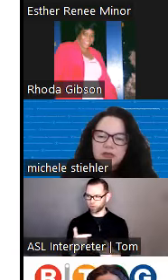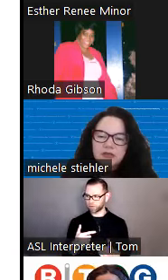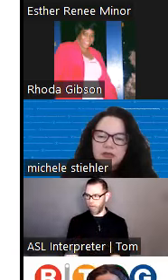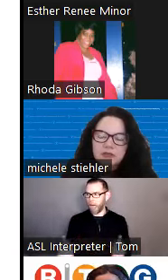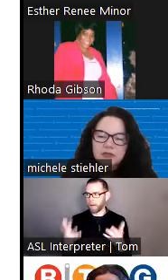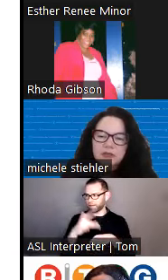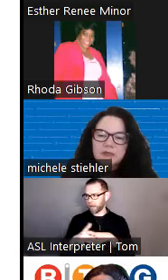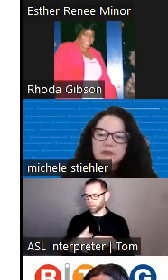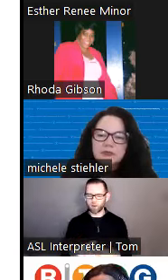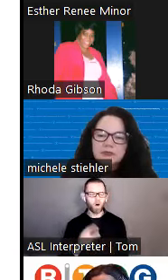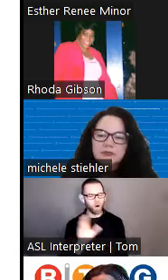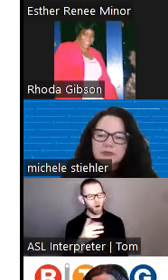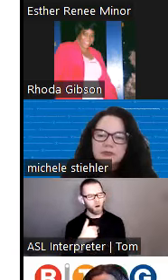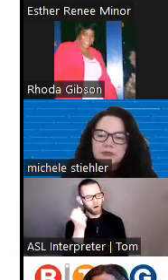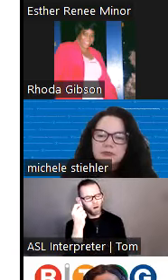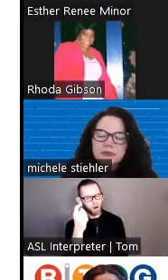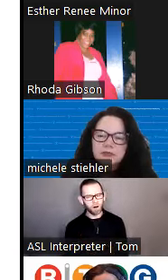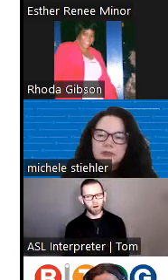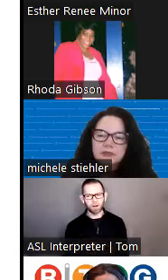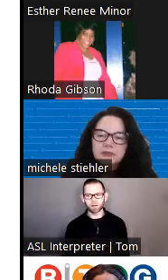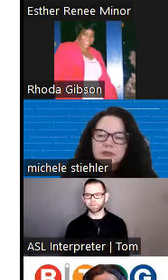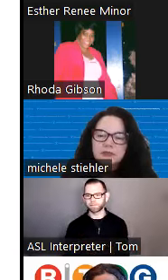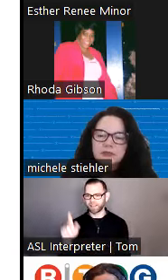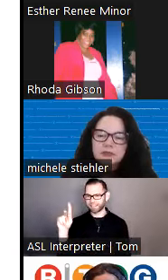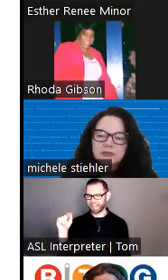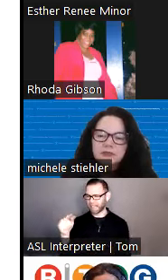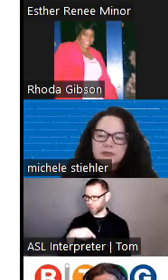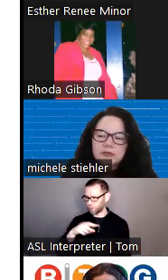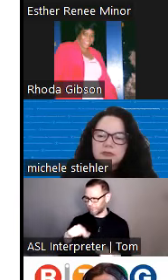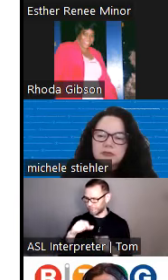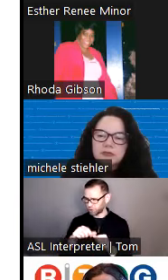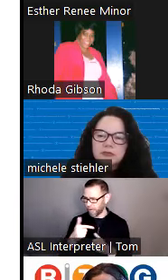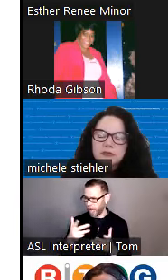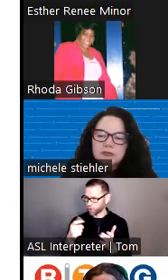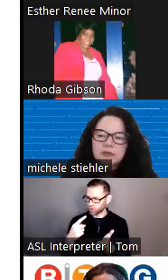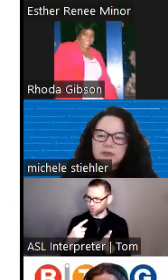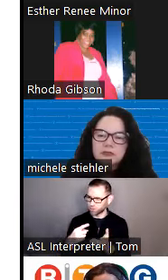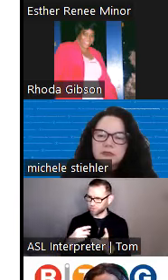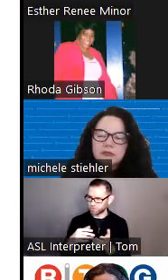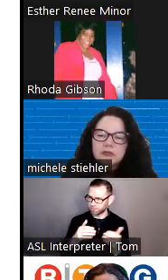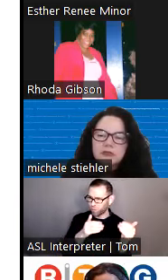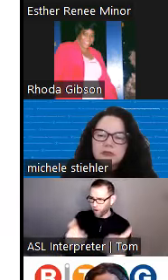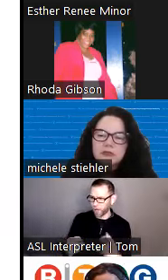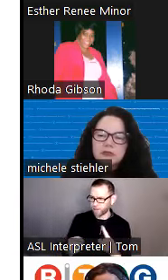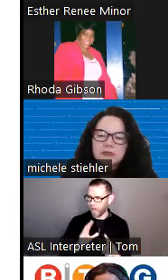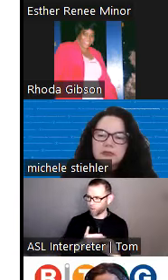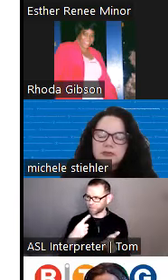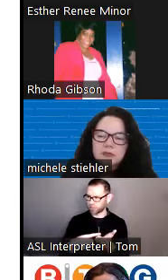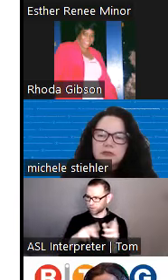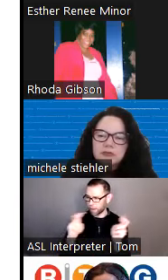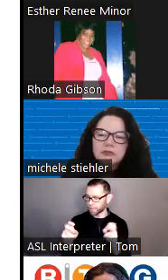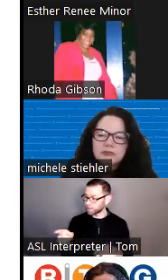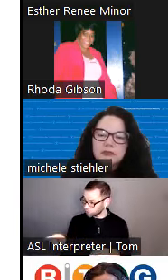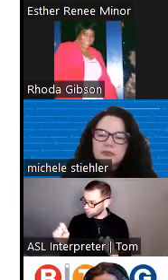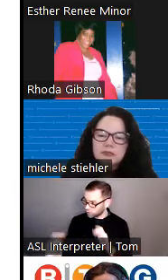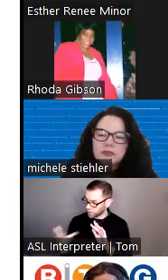Yeah, Jennifer, we can continue. I just want to be able to move on to our discussion topic. So how about you reach out to me individually